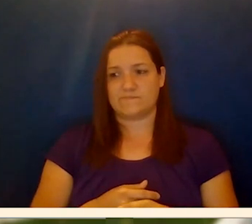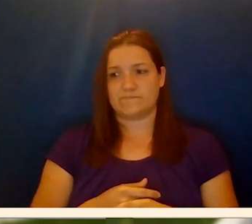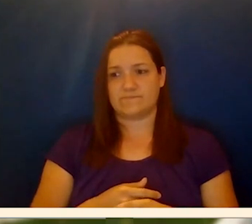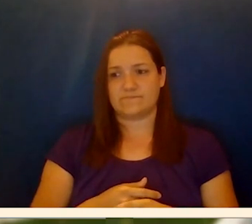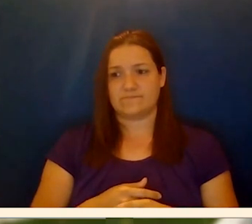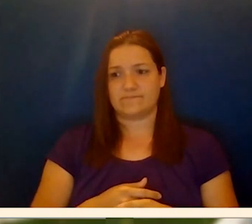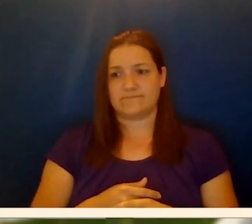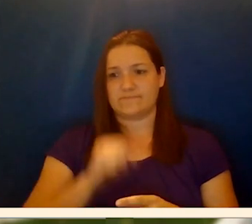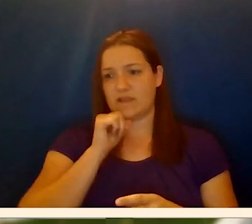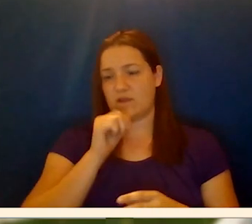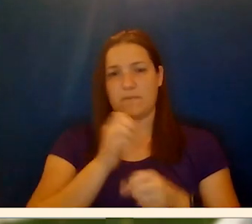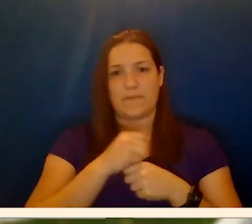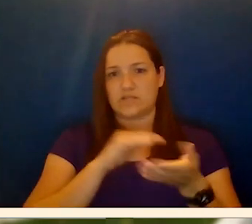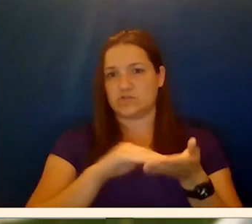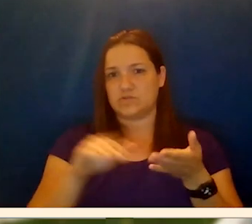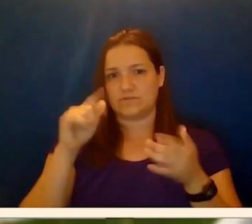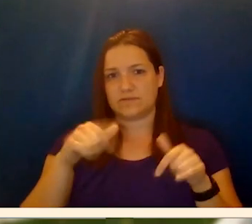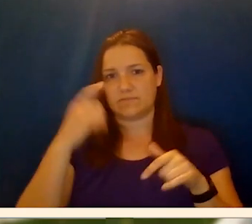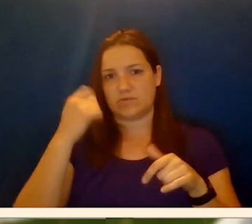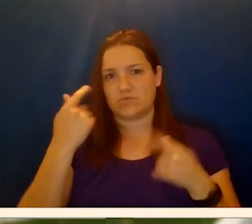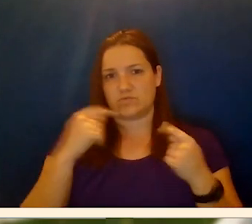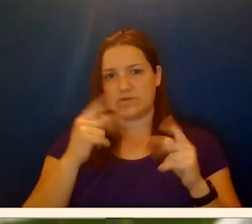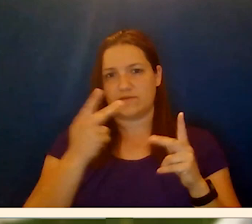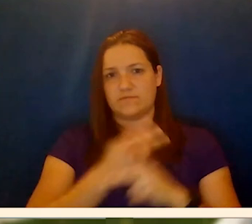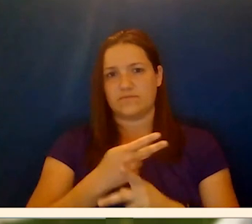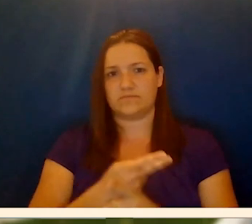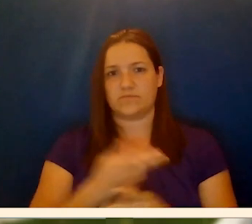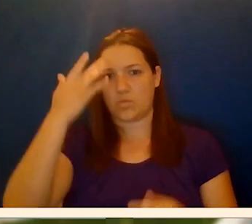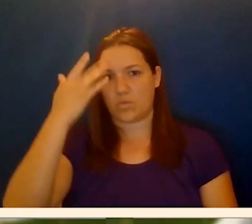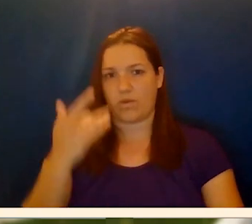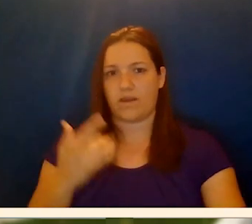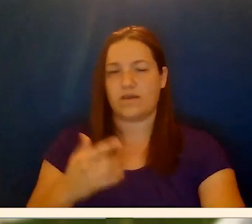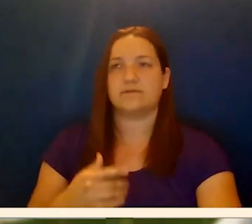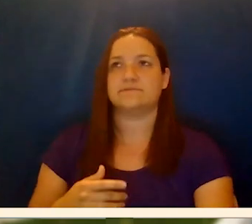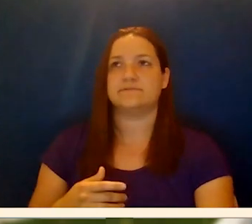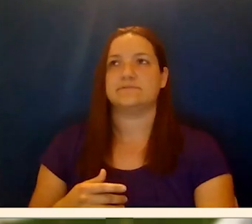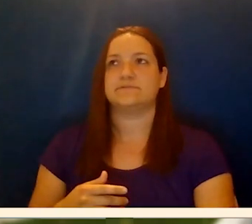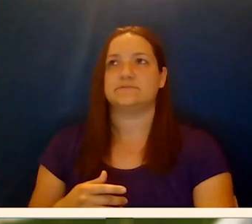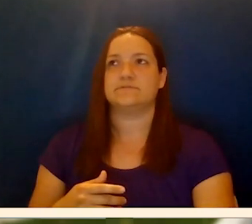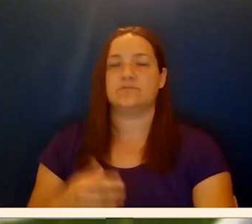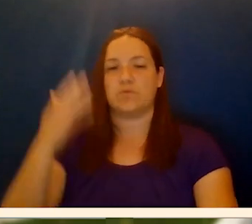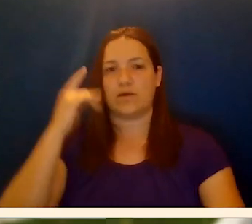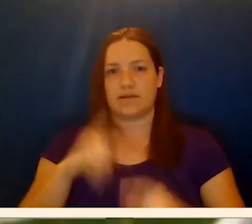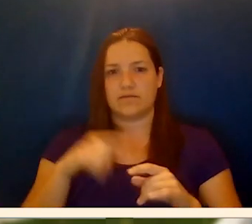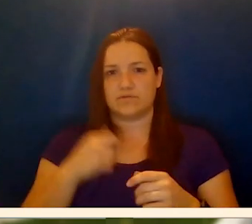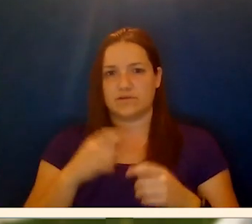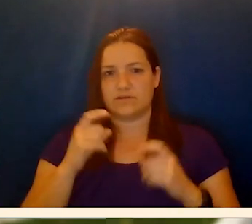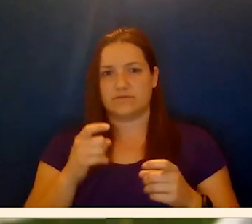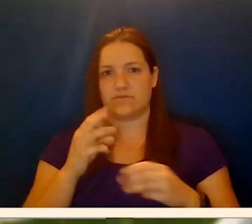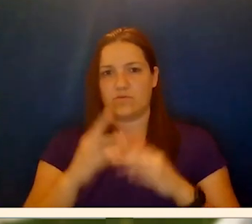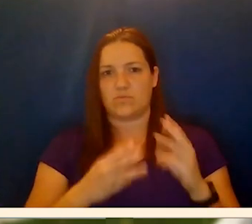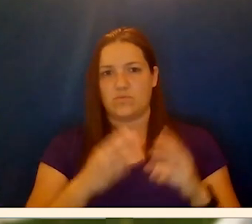make excuses for this, because we're trying to figure out, why is that? Why can't we deliver that